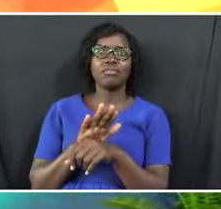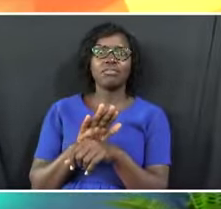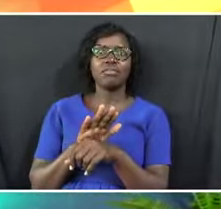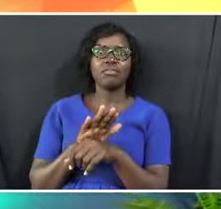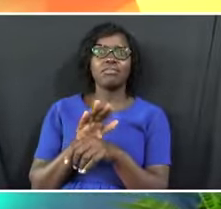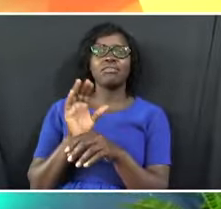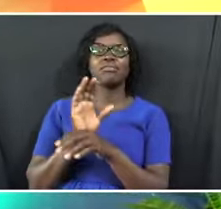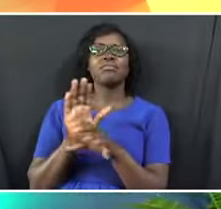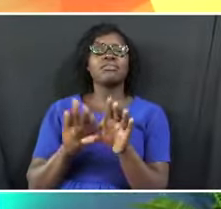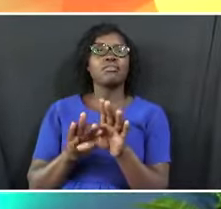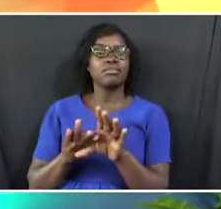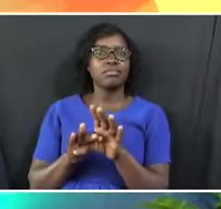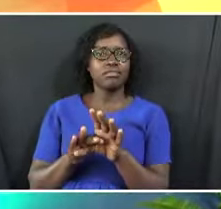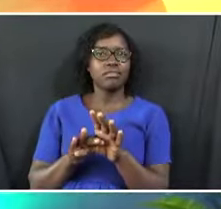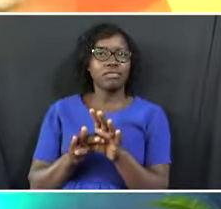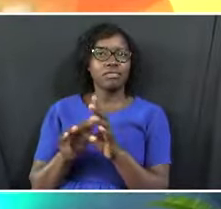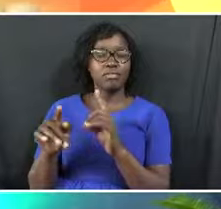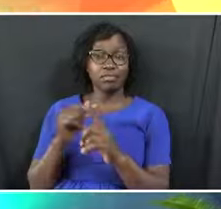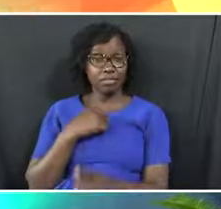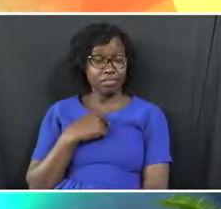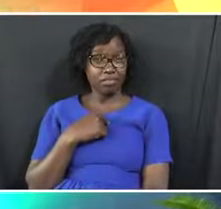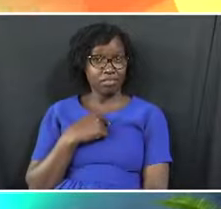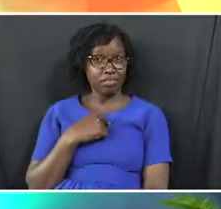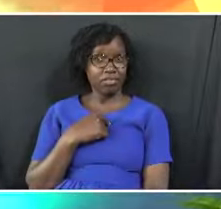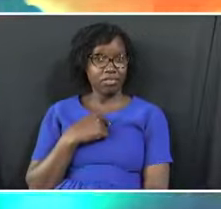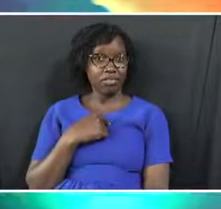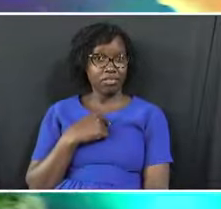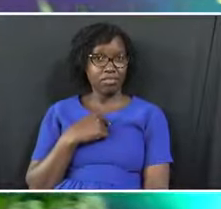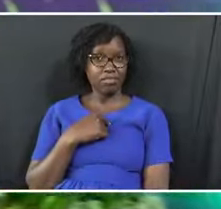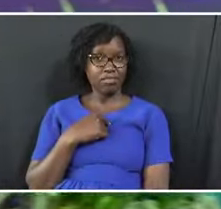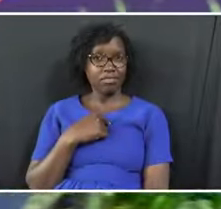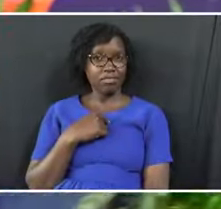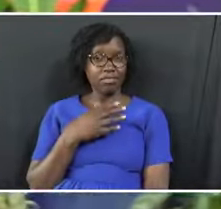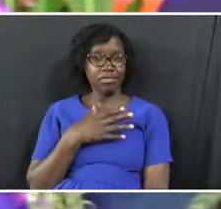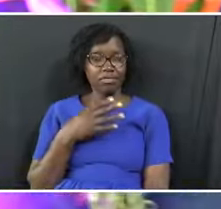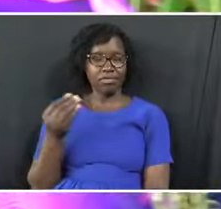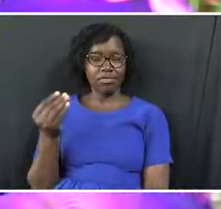fellow church member kills me. And it is